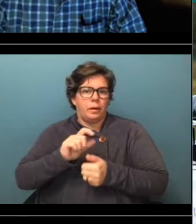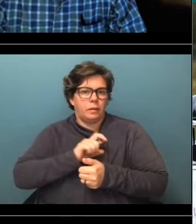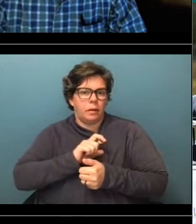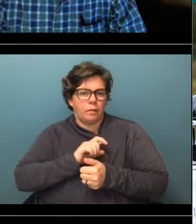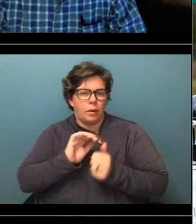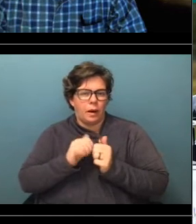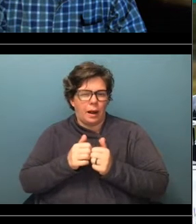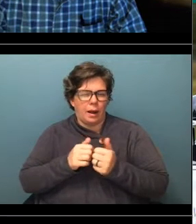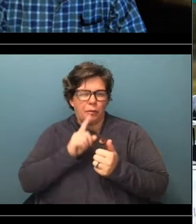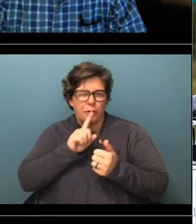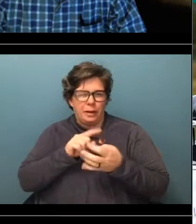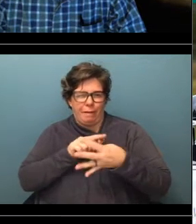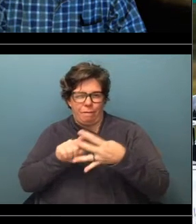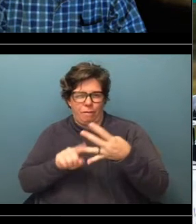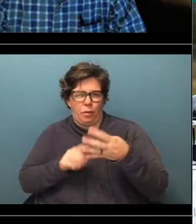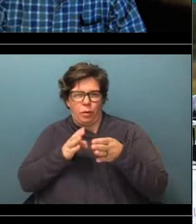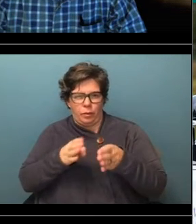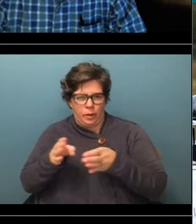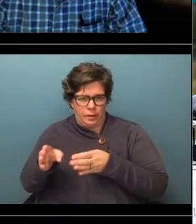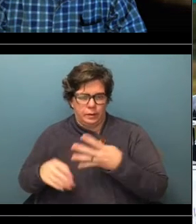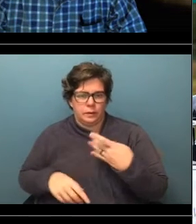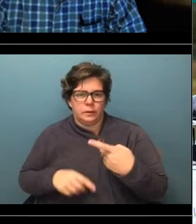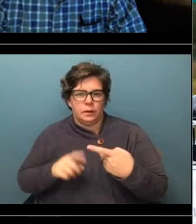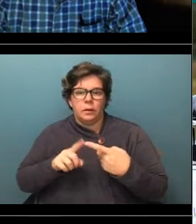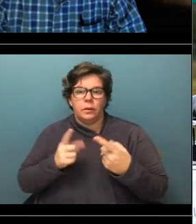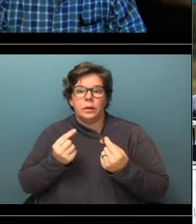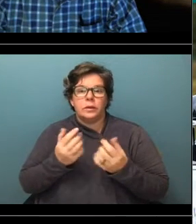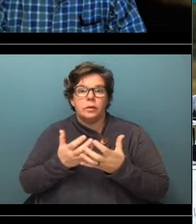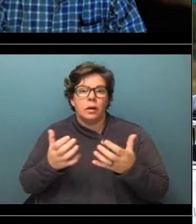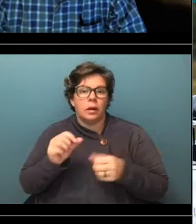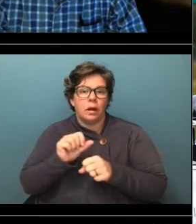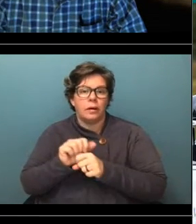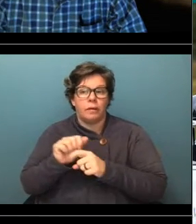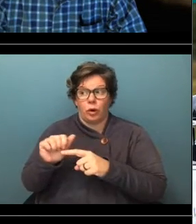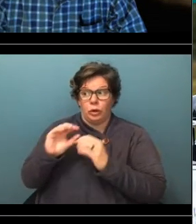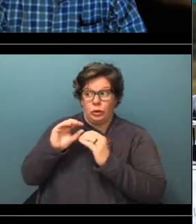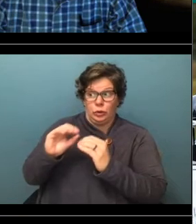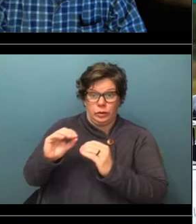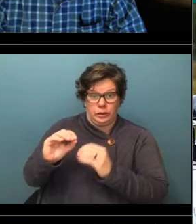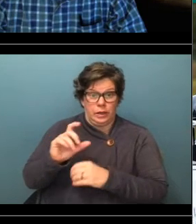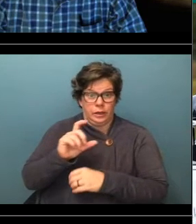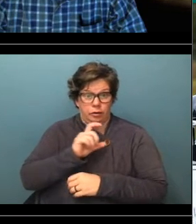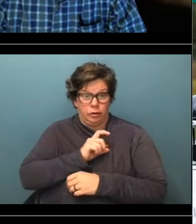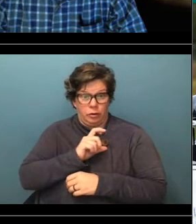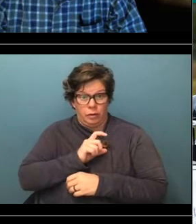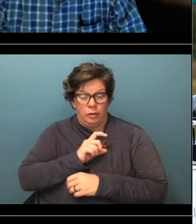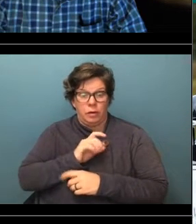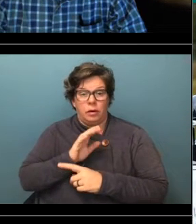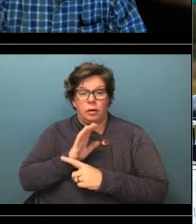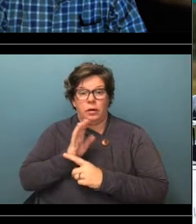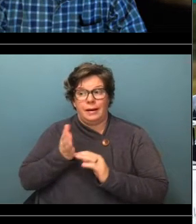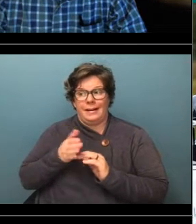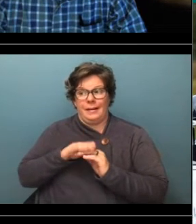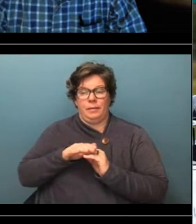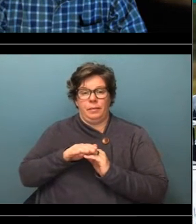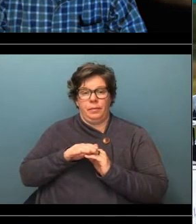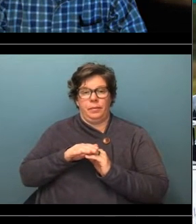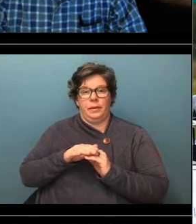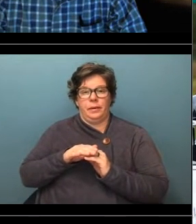of fourfold. We do a lot of work to train officers and increase